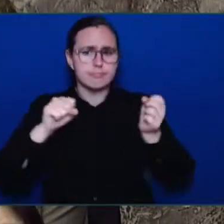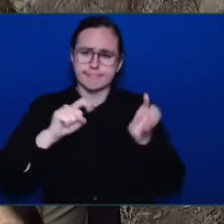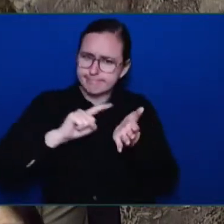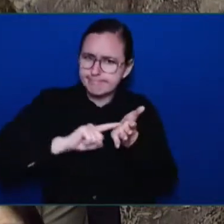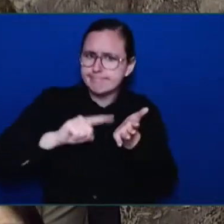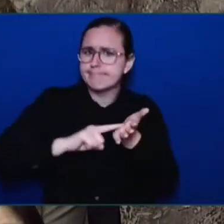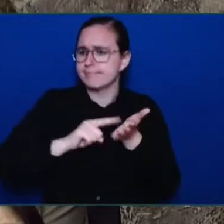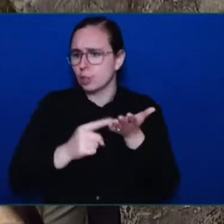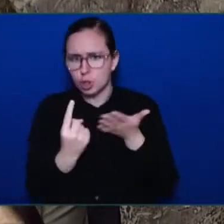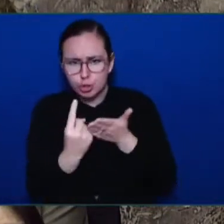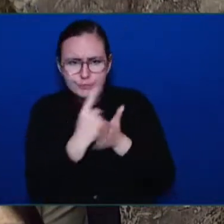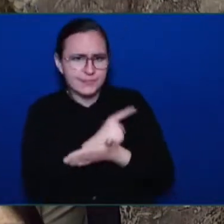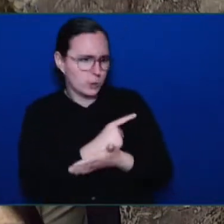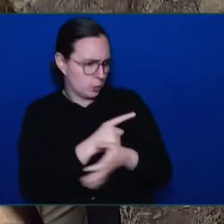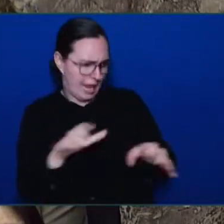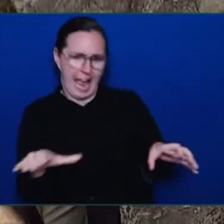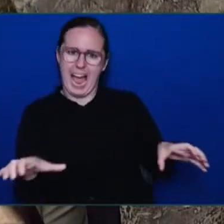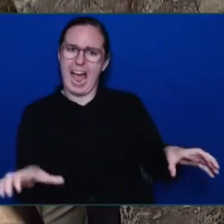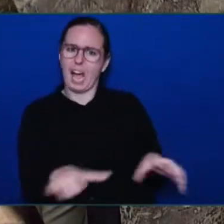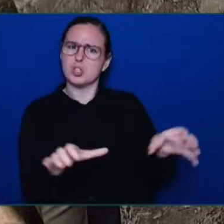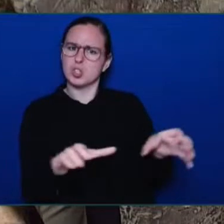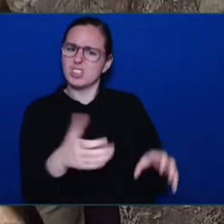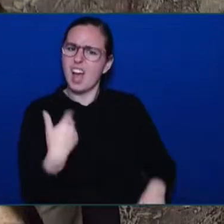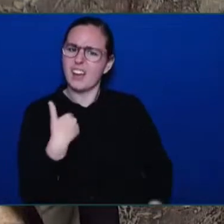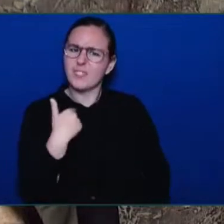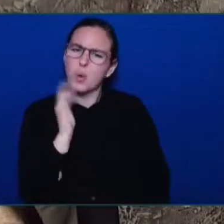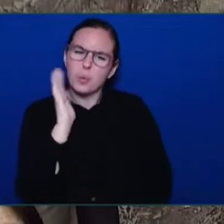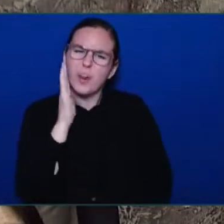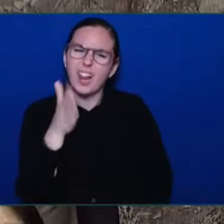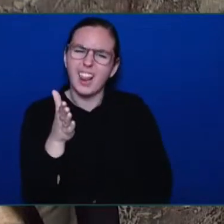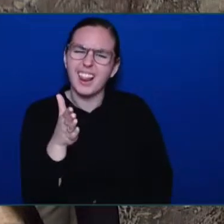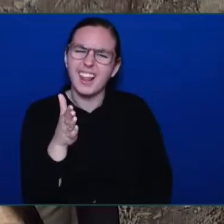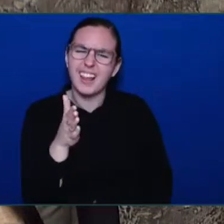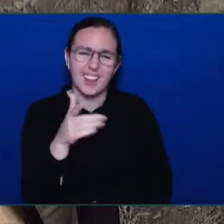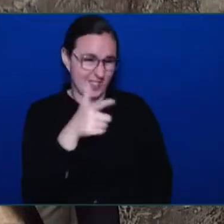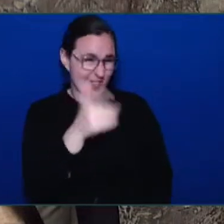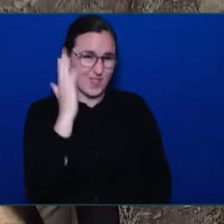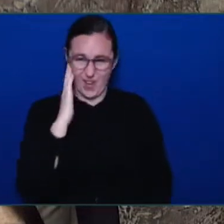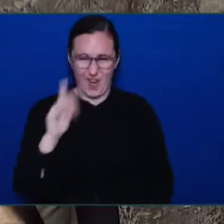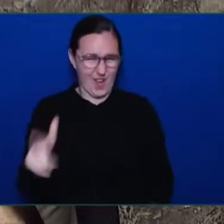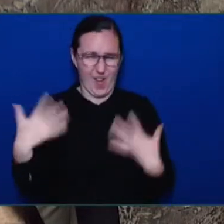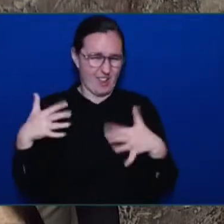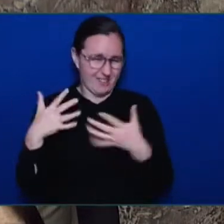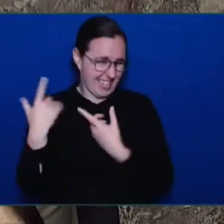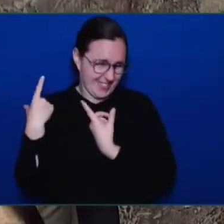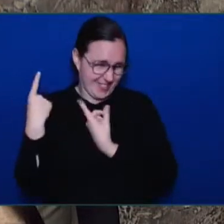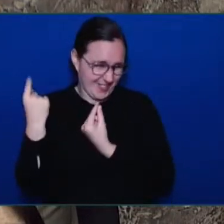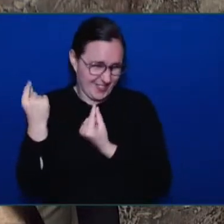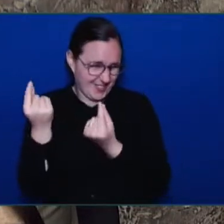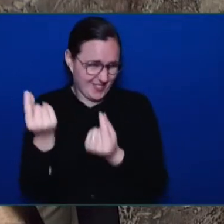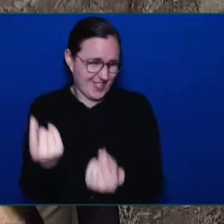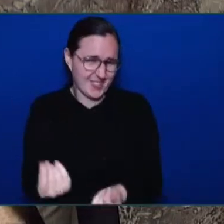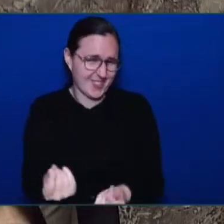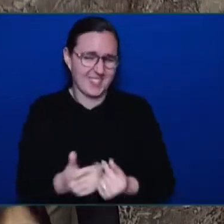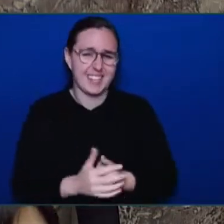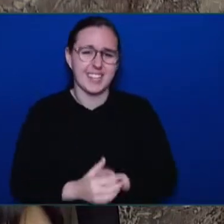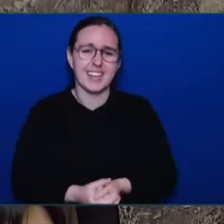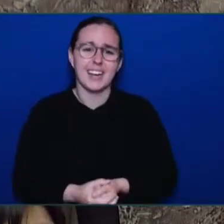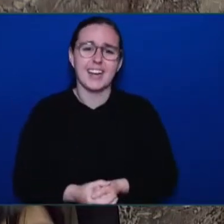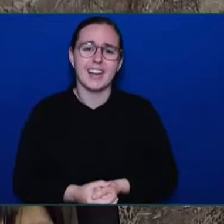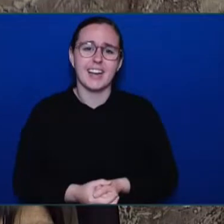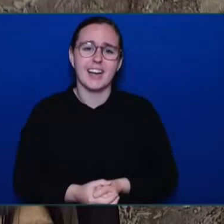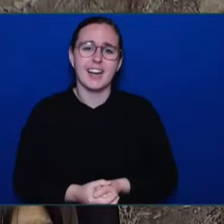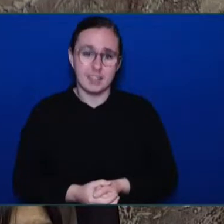now, Honourable Speaker, surely well knows. What I would say, Honourable Speaker, is we are also taking action,